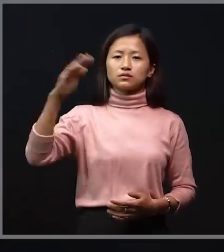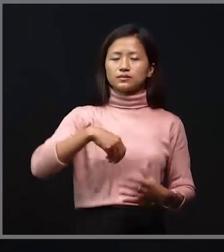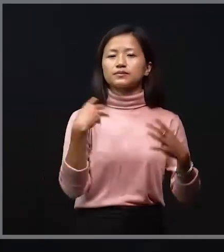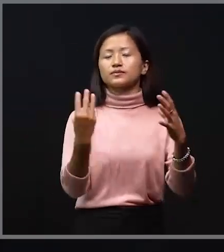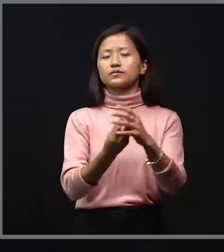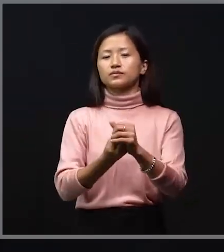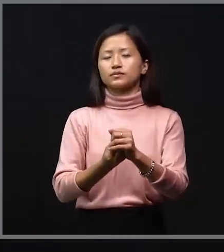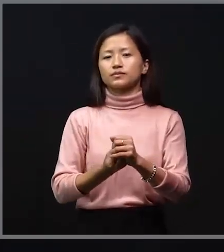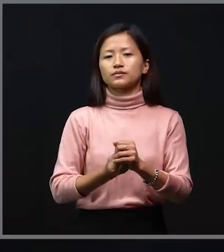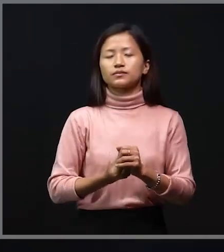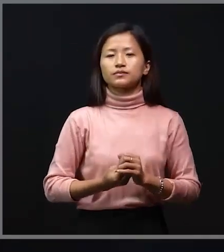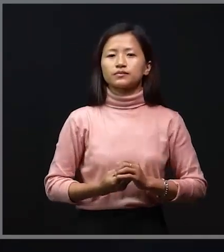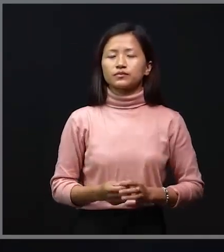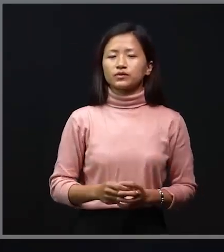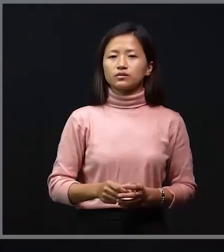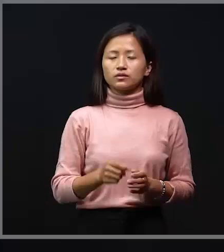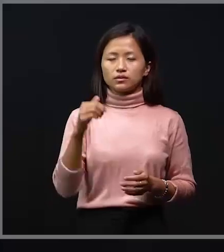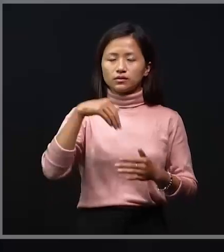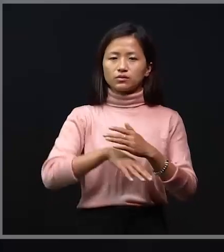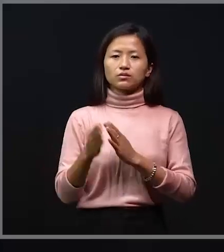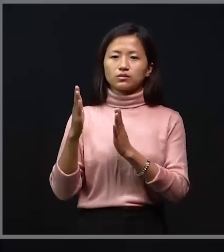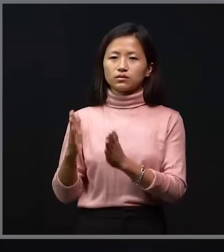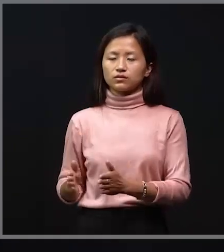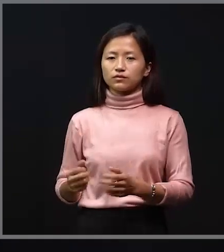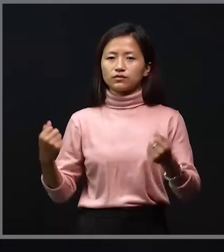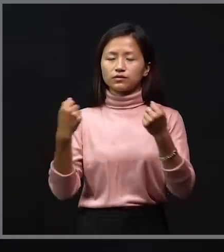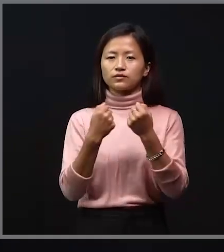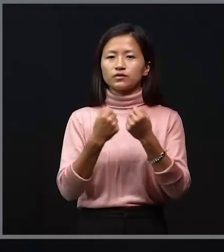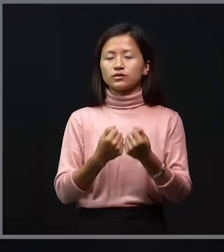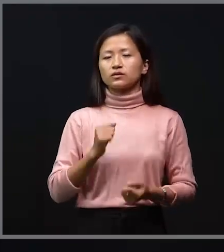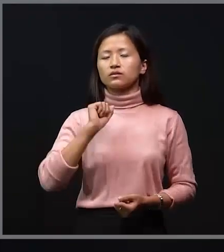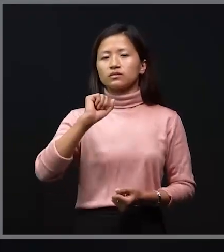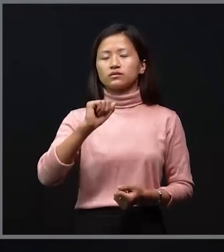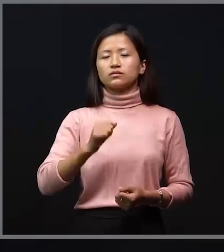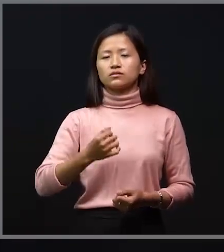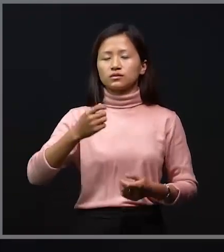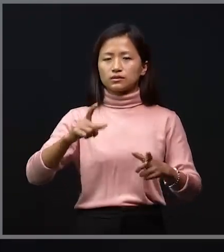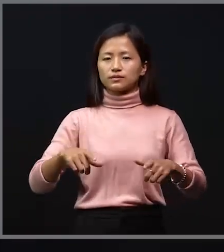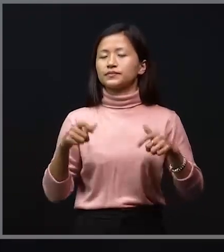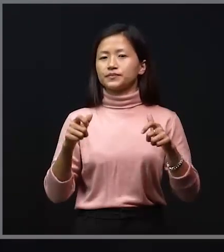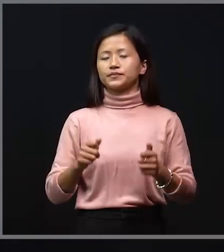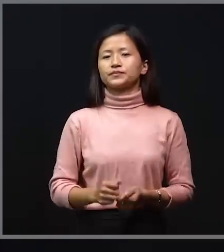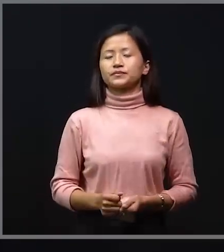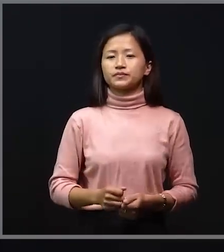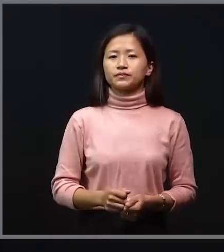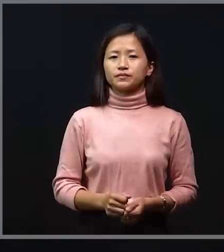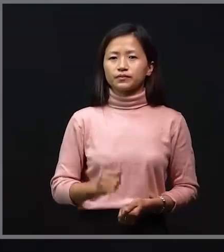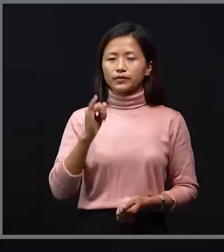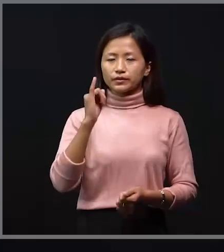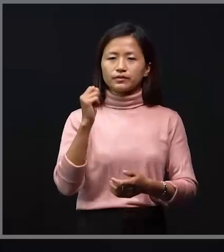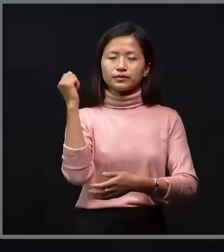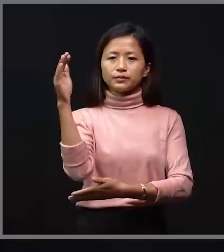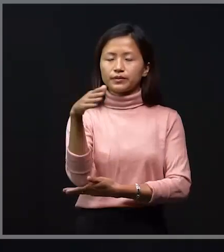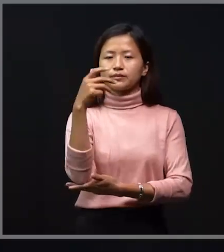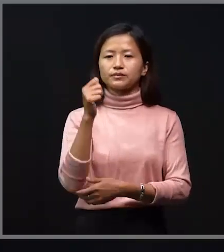okay? They need to come together in order to fight for their independence. So that also we have discussed. Then we have also